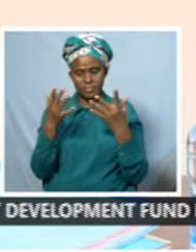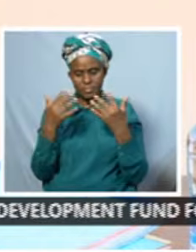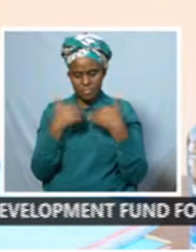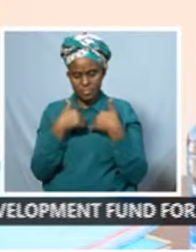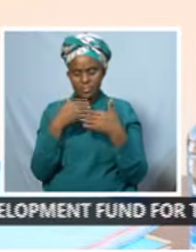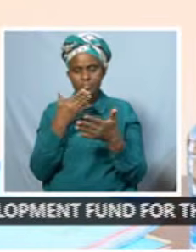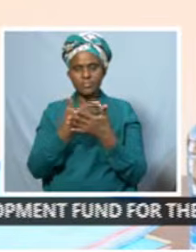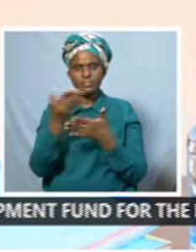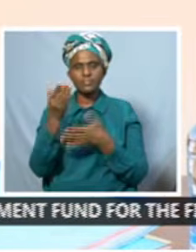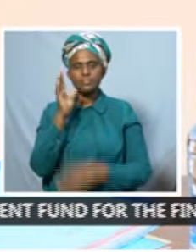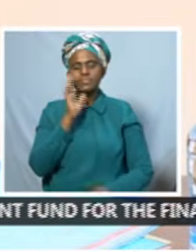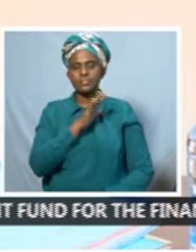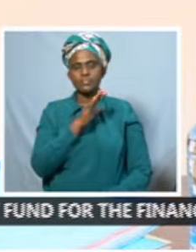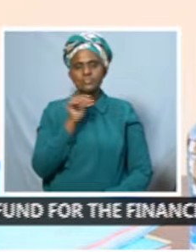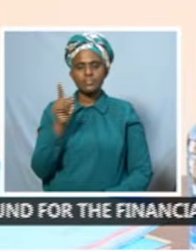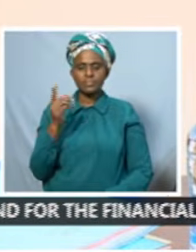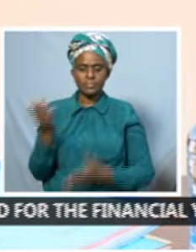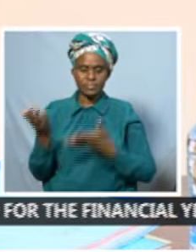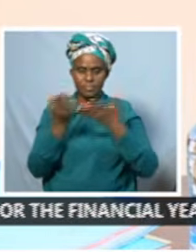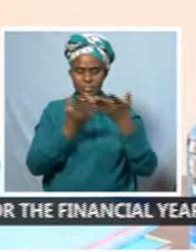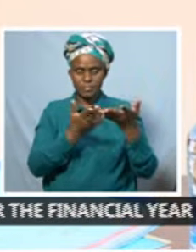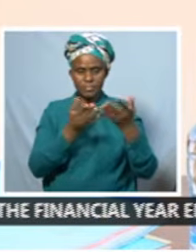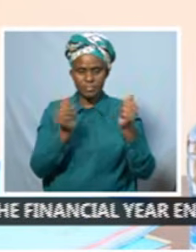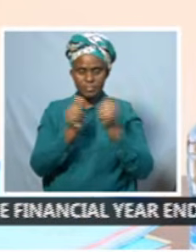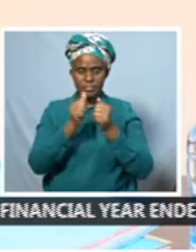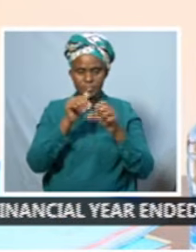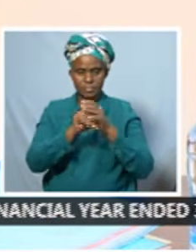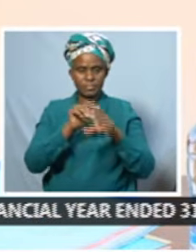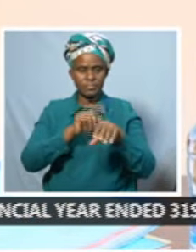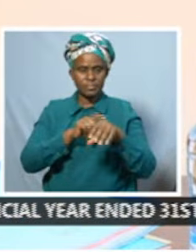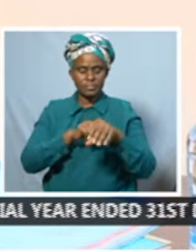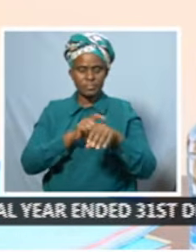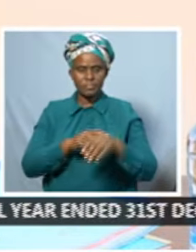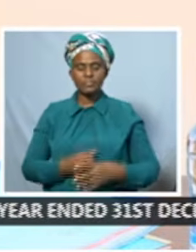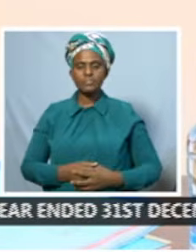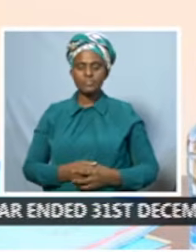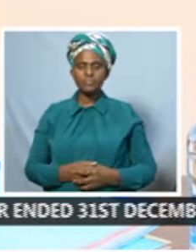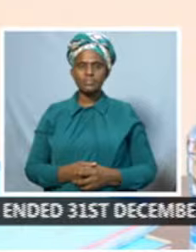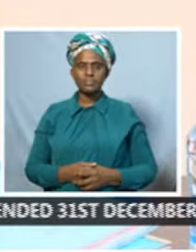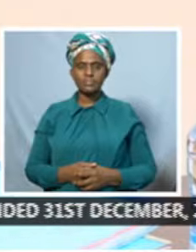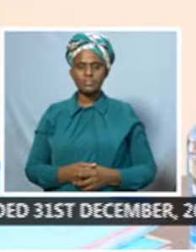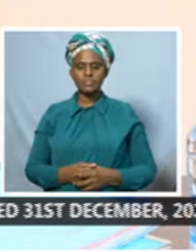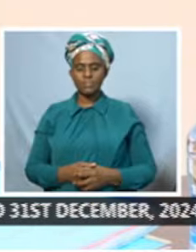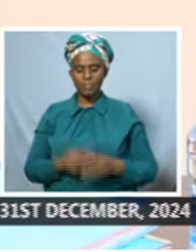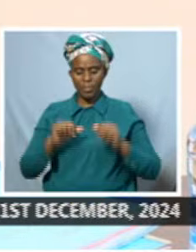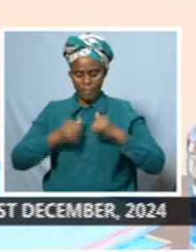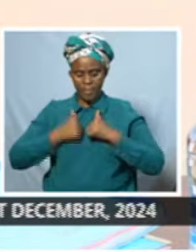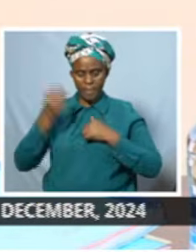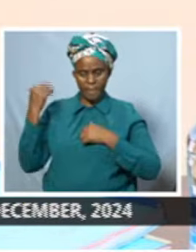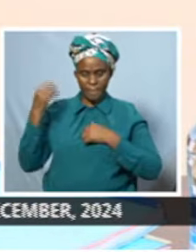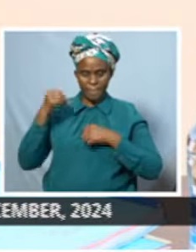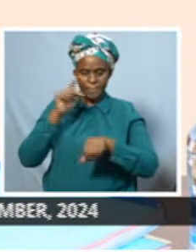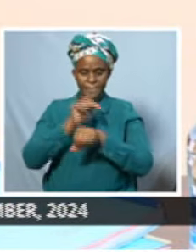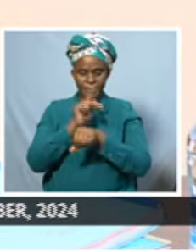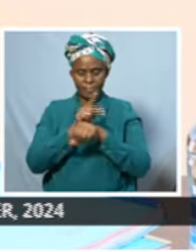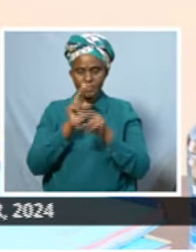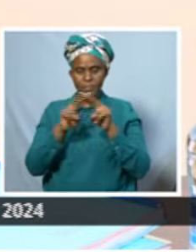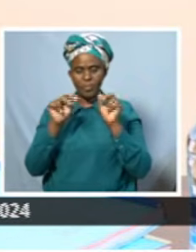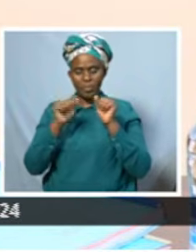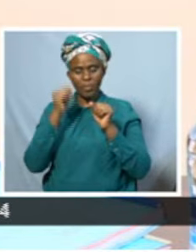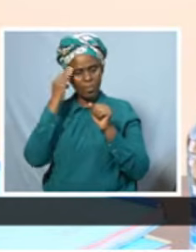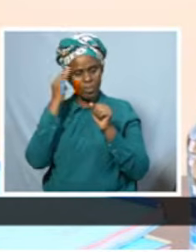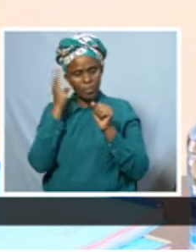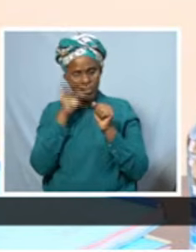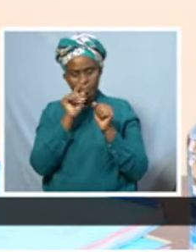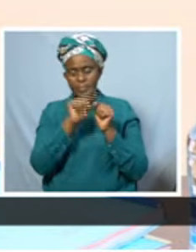been procured and delivered within the contractual time frame. And on outstanding projects, Chair, you may wish to note